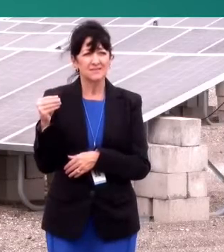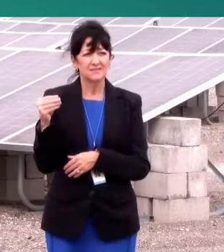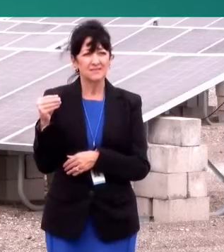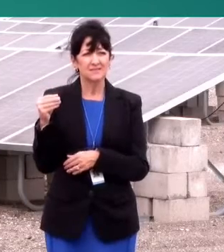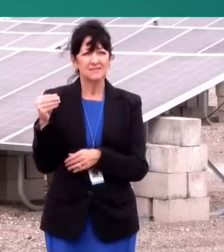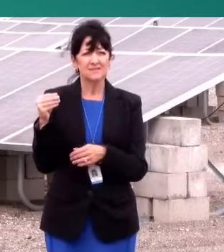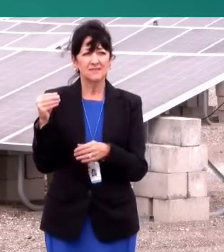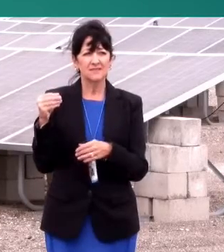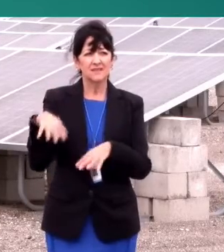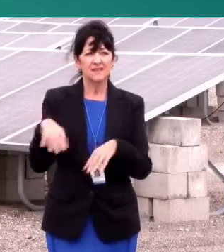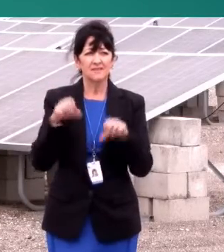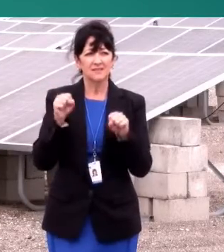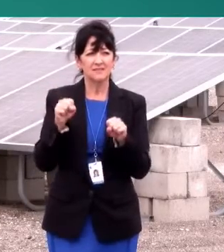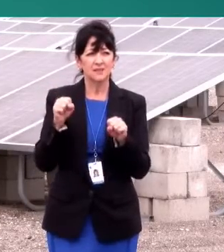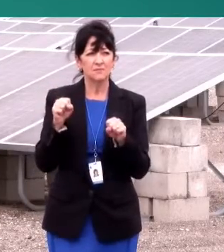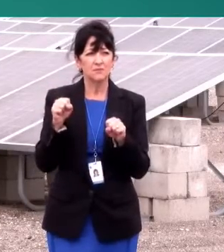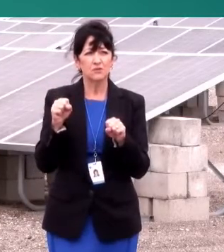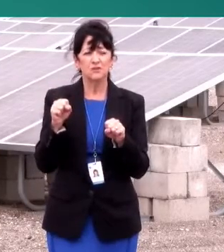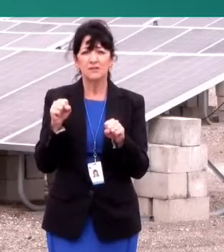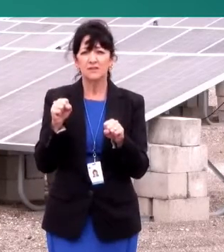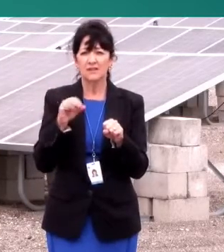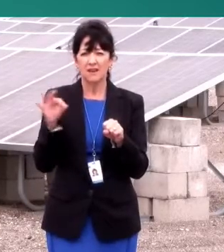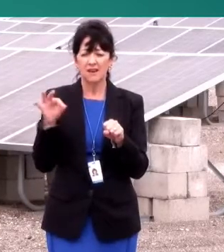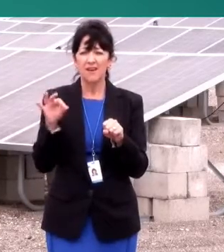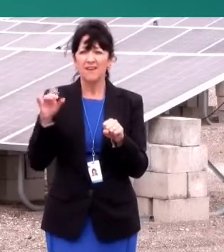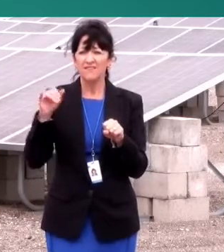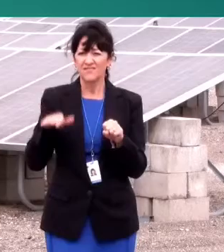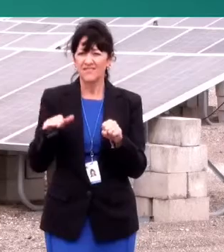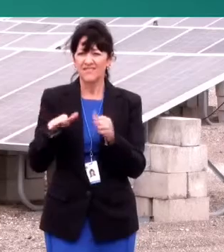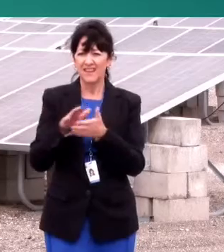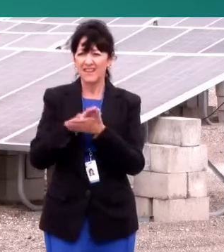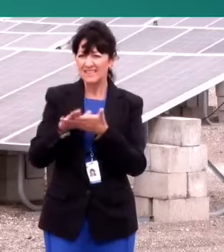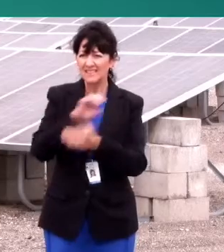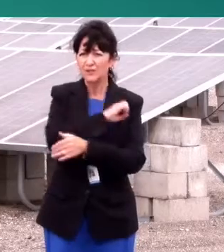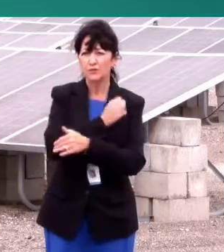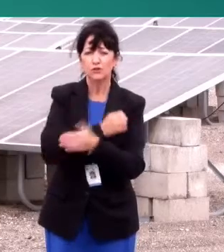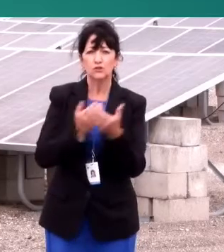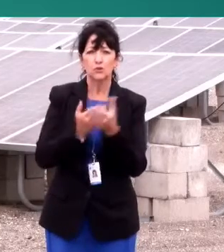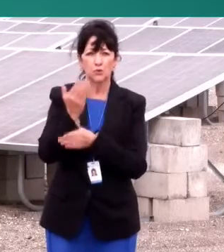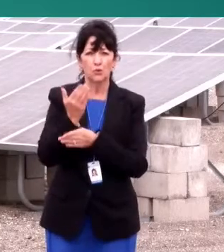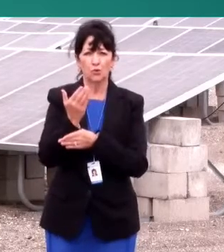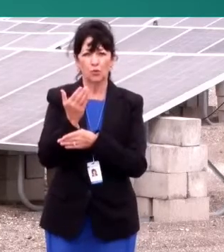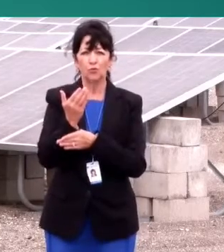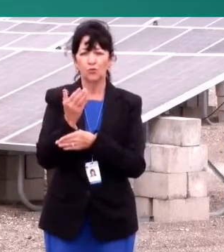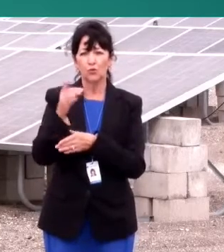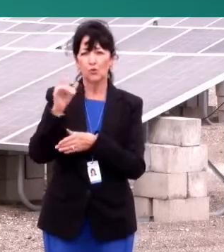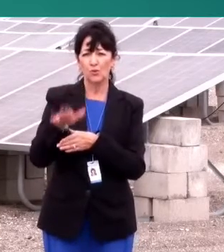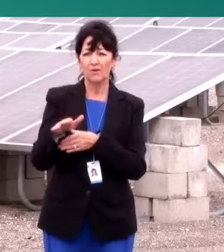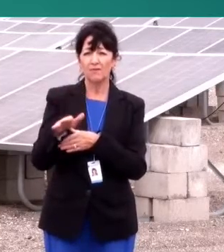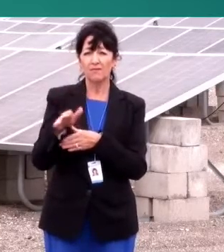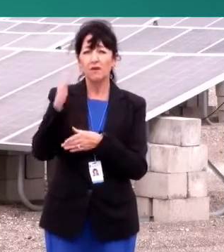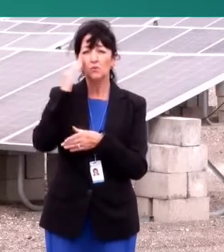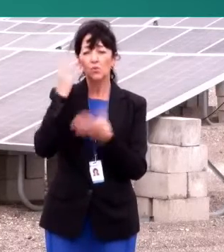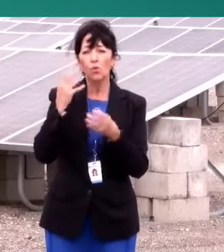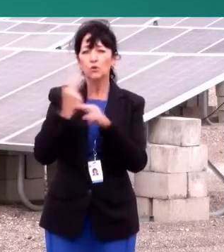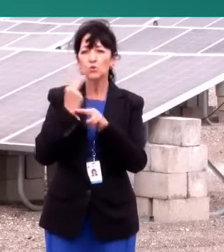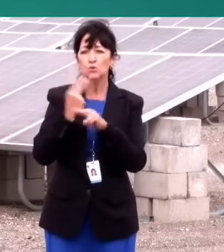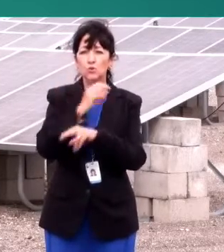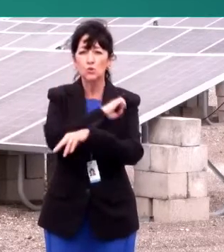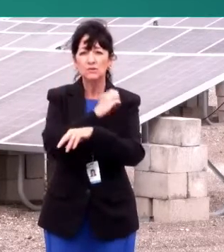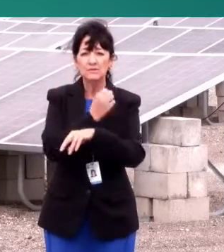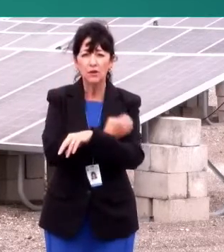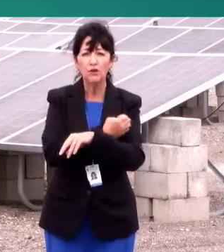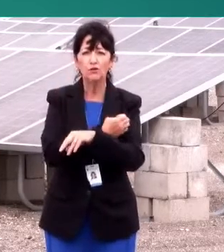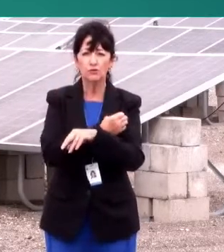vehicles, which collectively effectuate the goals set earlier this year through the Renewable Portfolio Standard. Today,